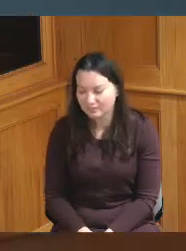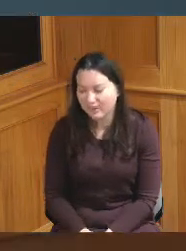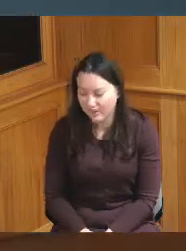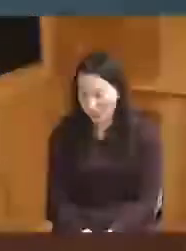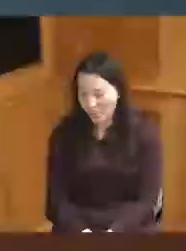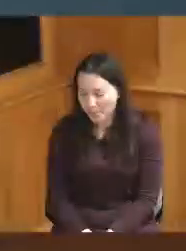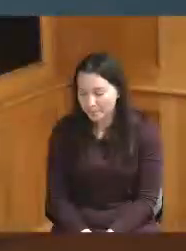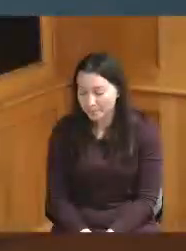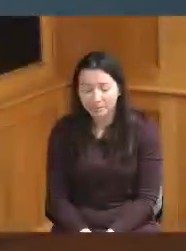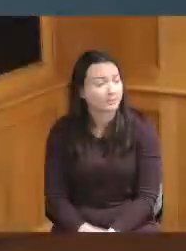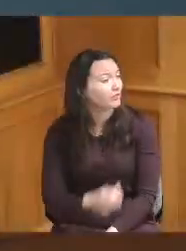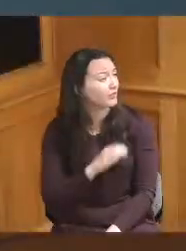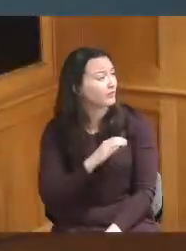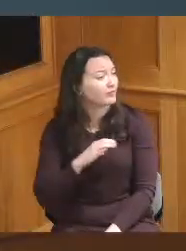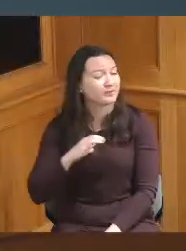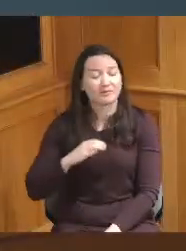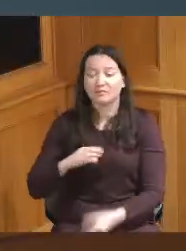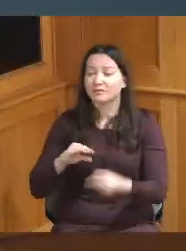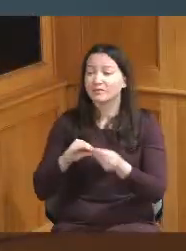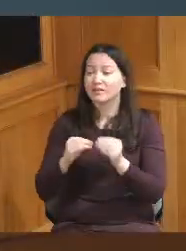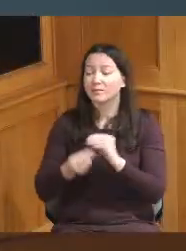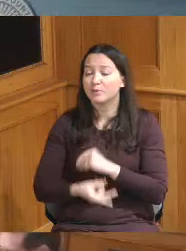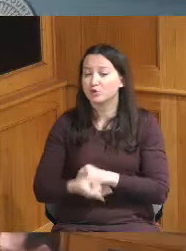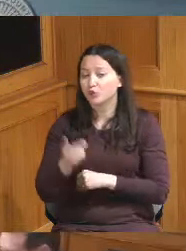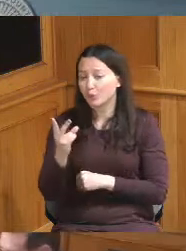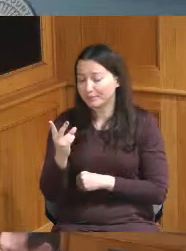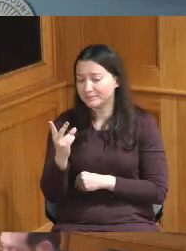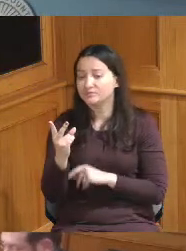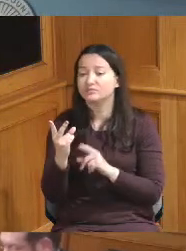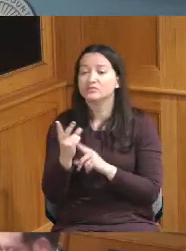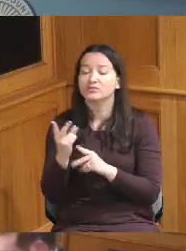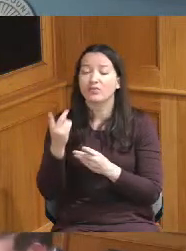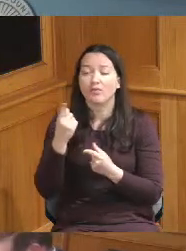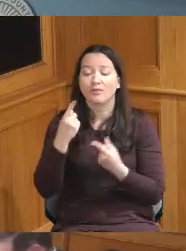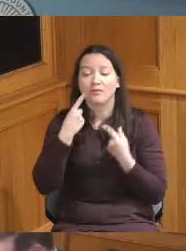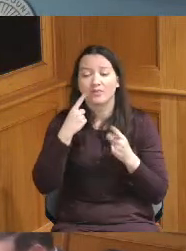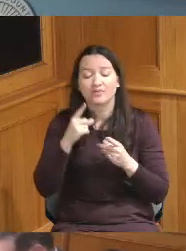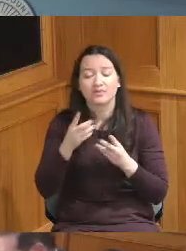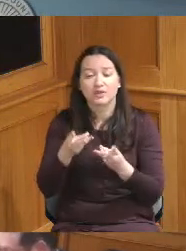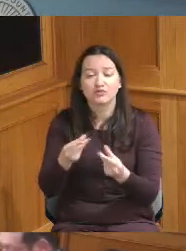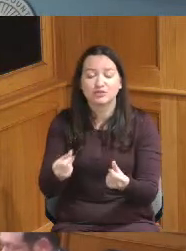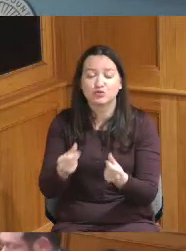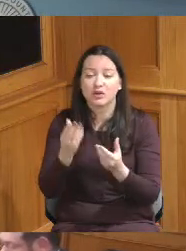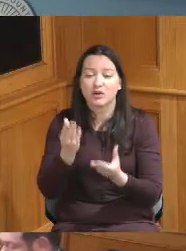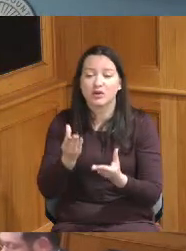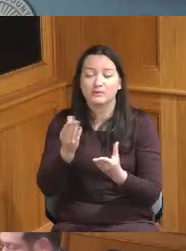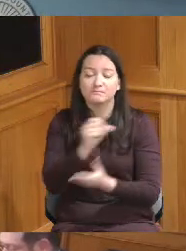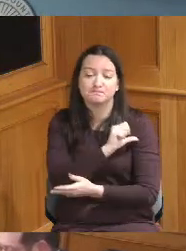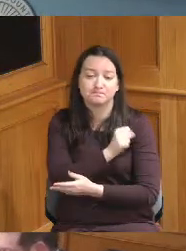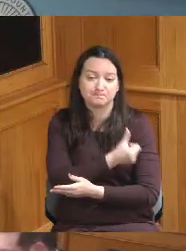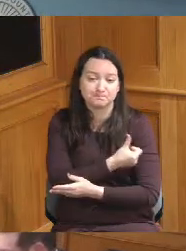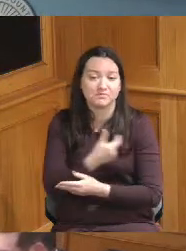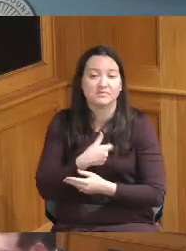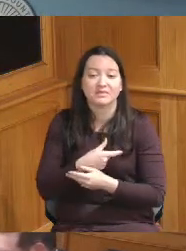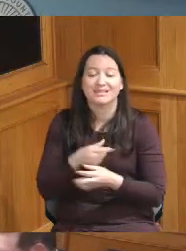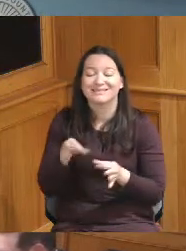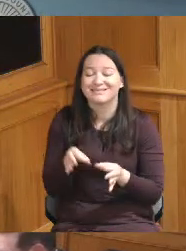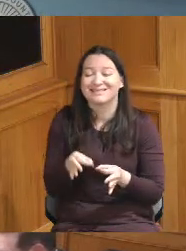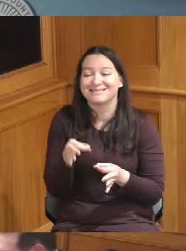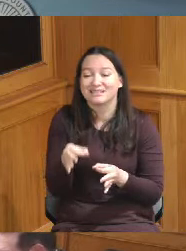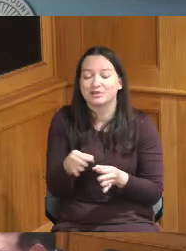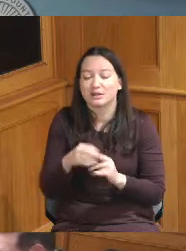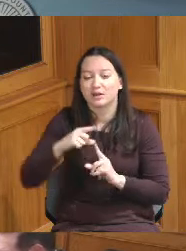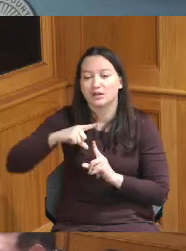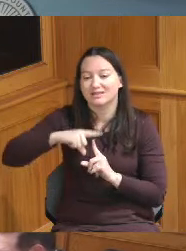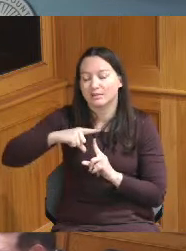And yes, Mr. Aluto? Item number two is a resolution authorizing the administration to enter into an extension of the